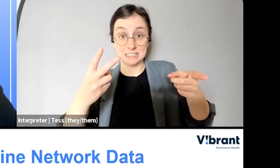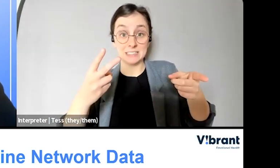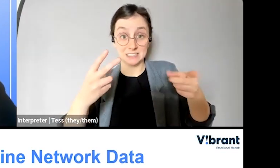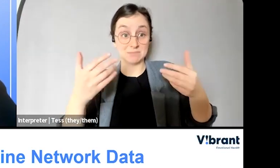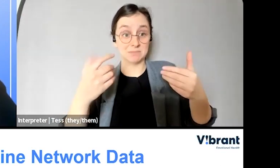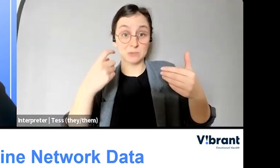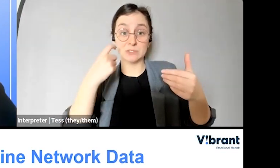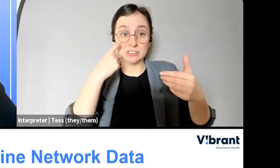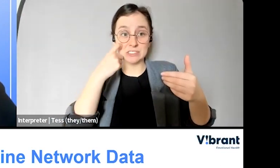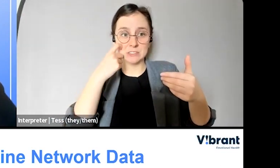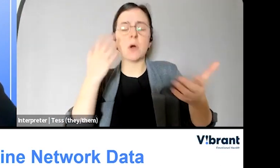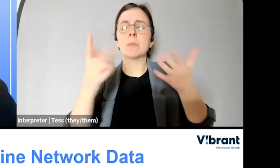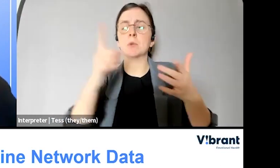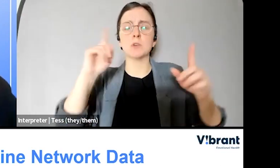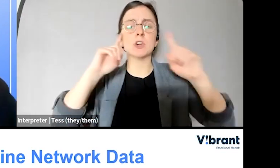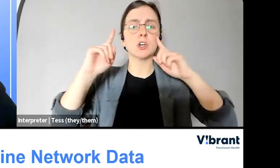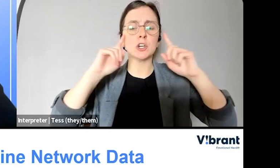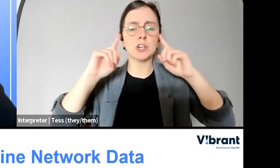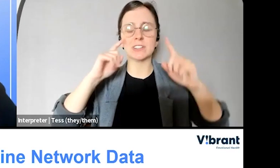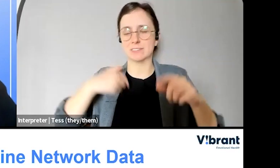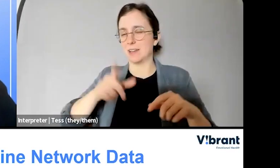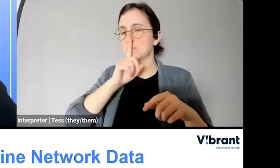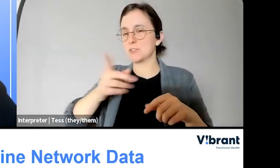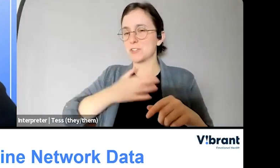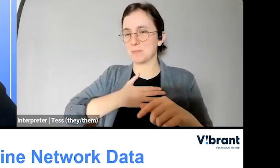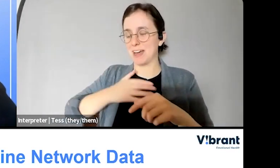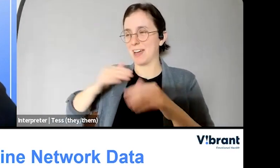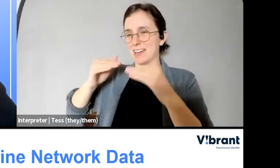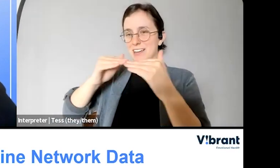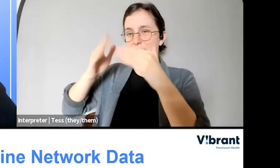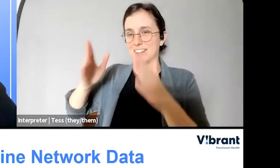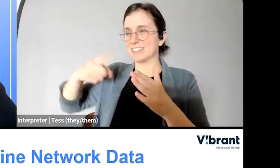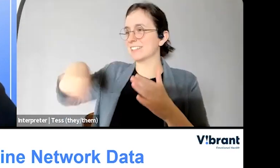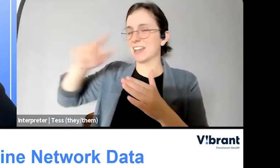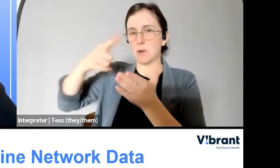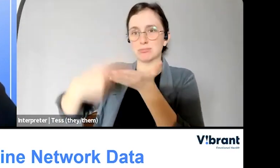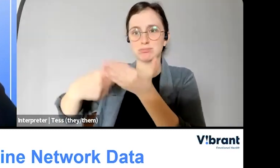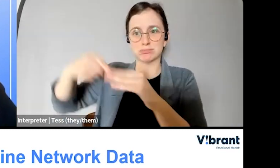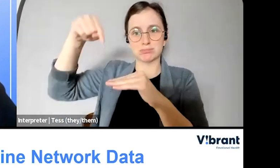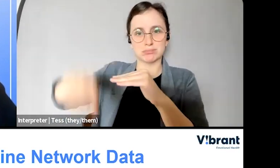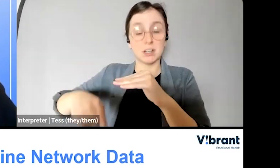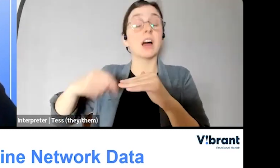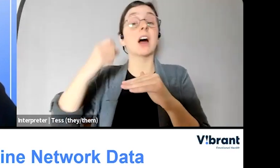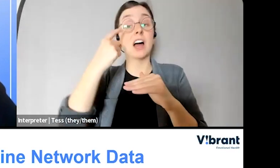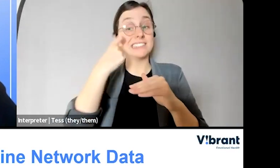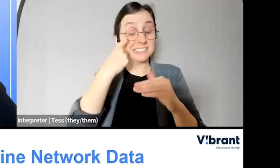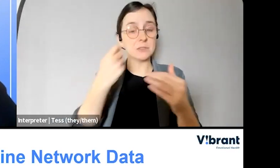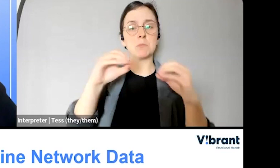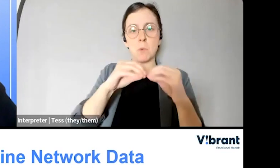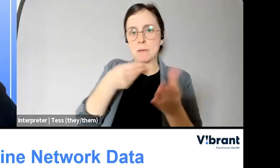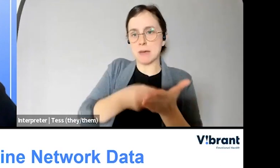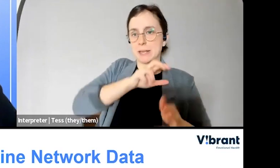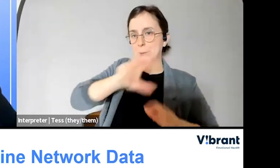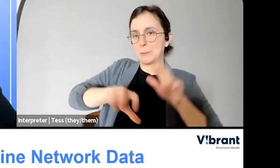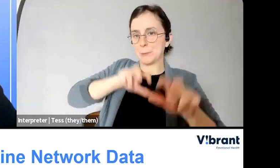recent, or you may have heard, and I'm sure my colleagues will go into it, there's been more recent investment into the Lifeline. We've scaled